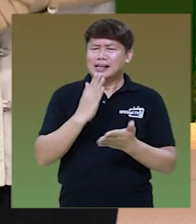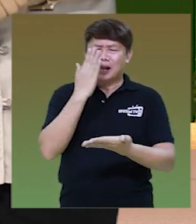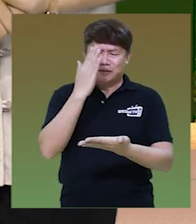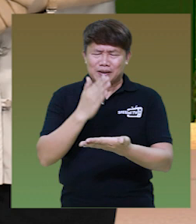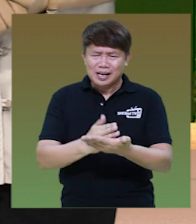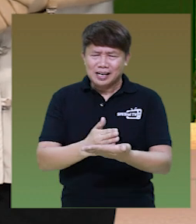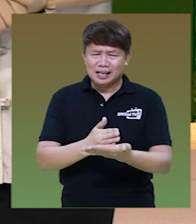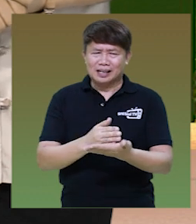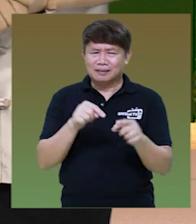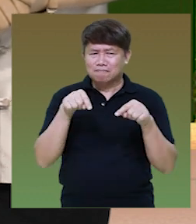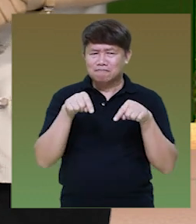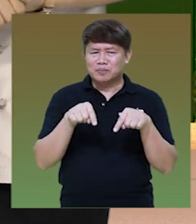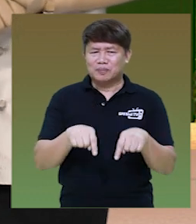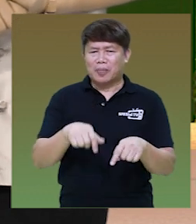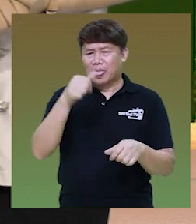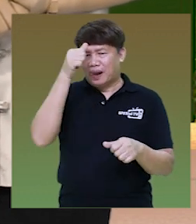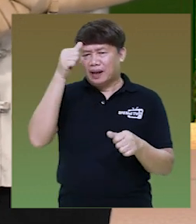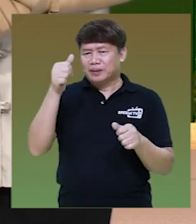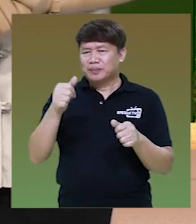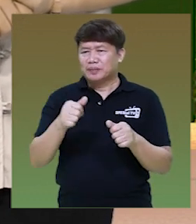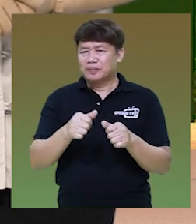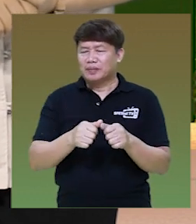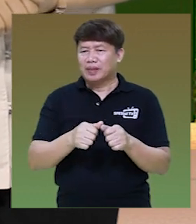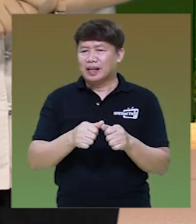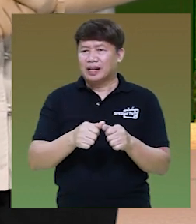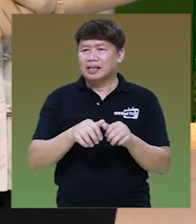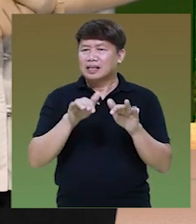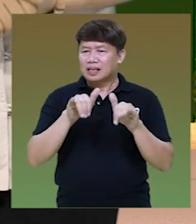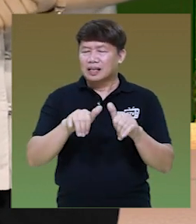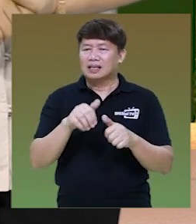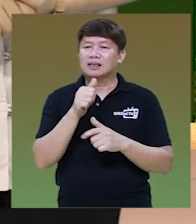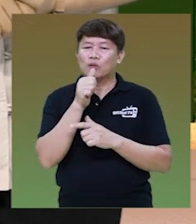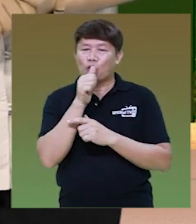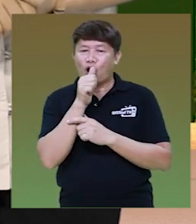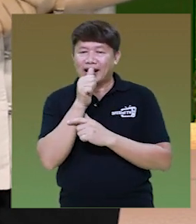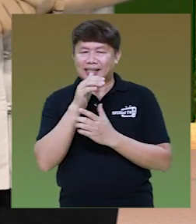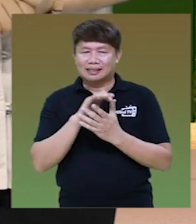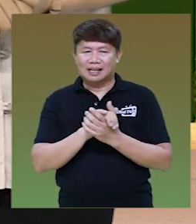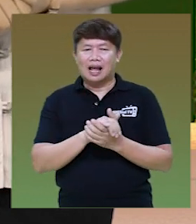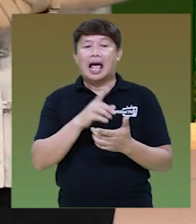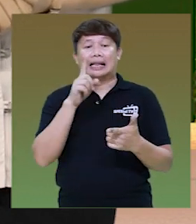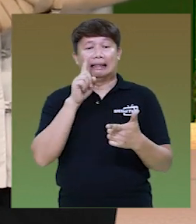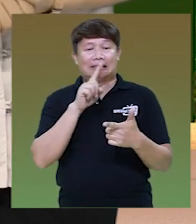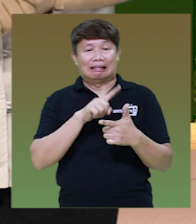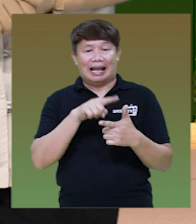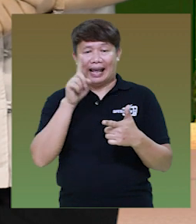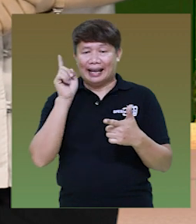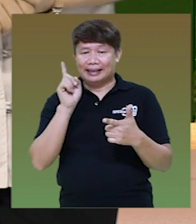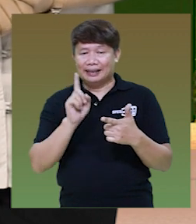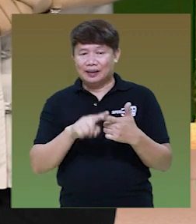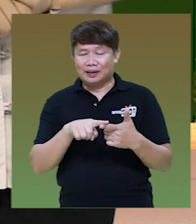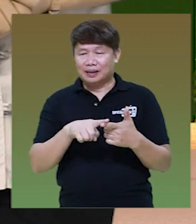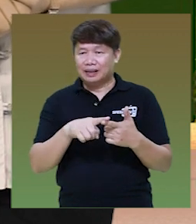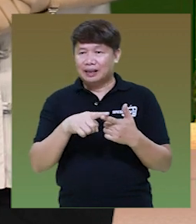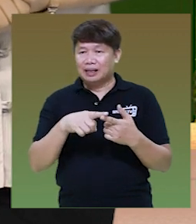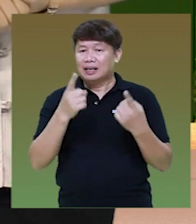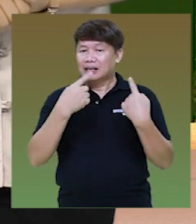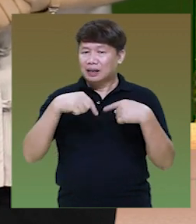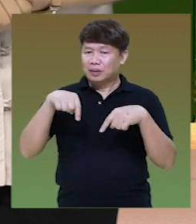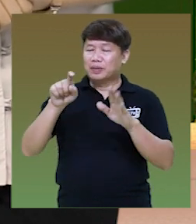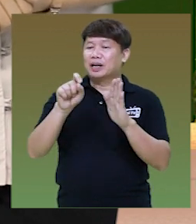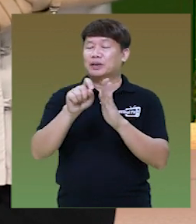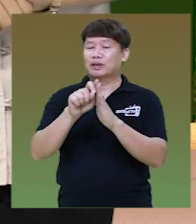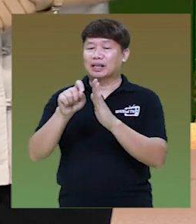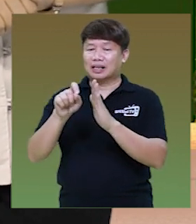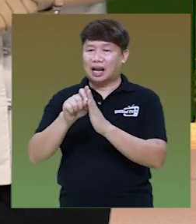"Let's stop here," but he remembered and stayed silent. Then they came